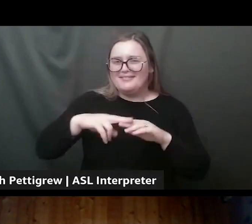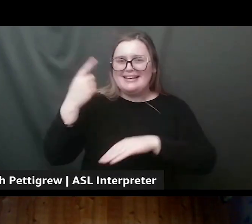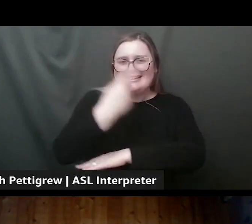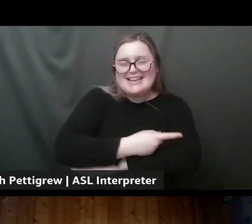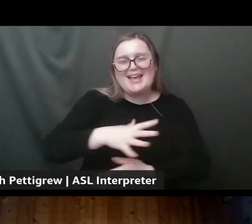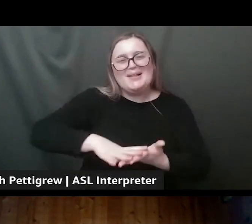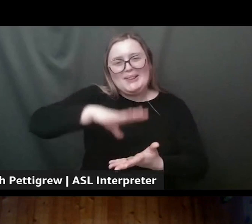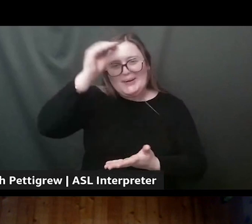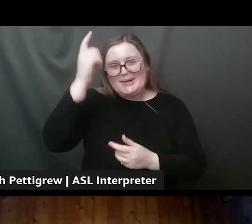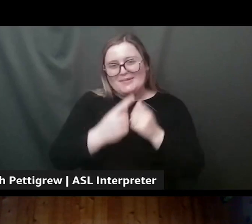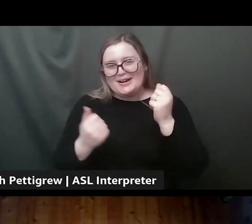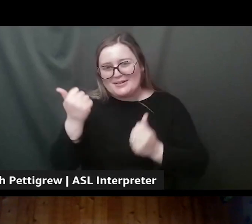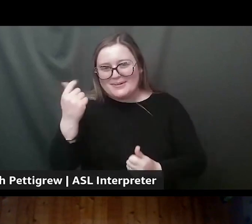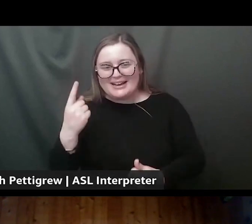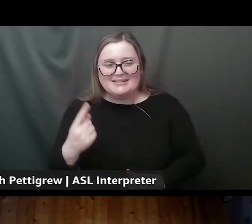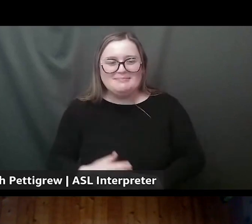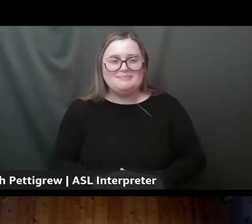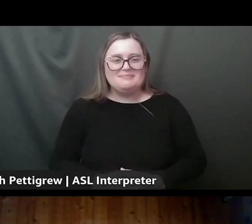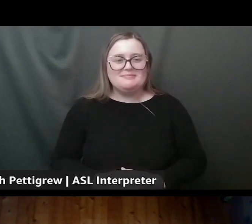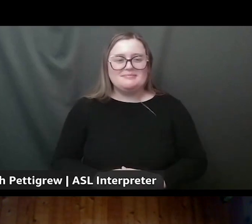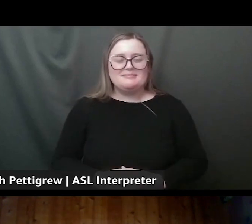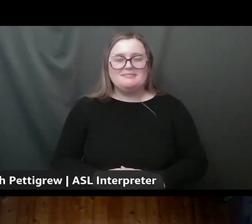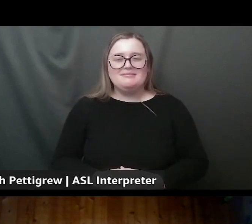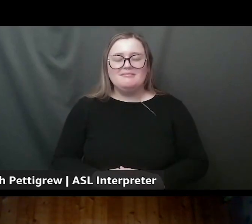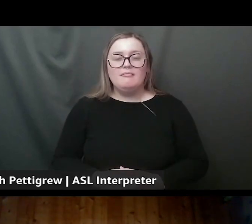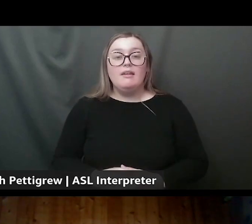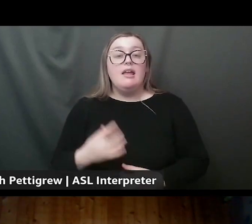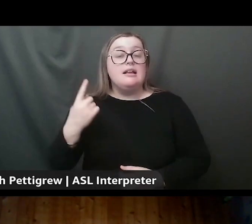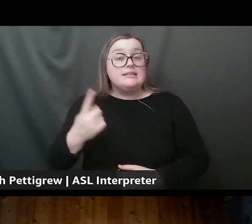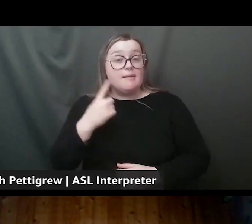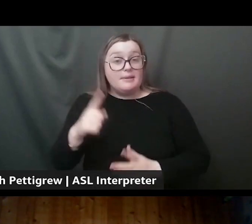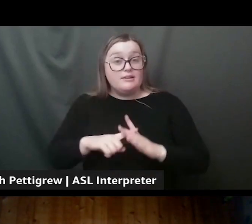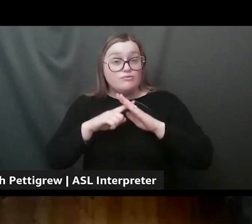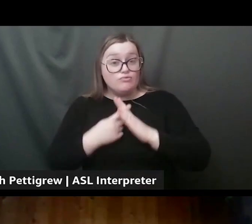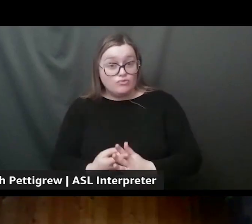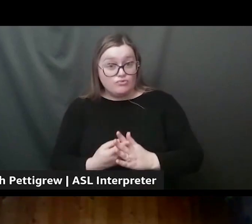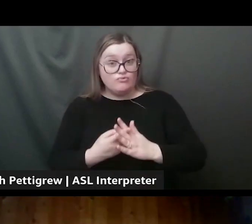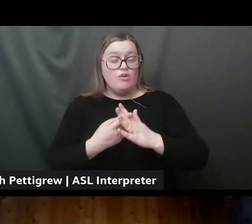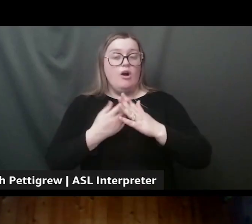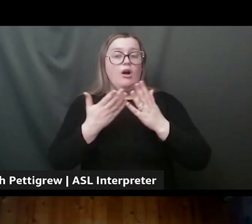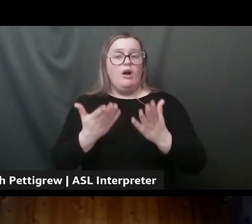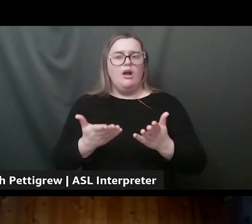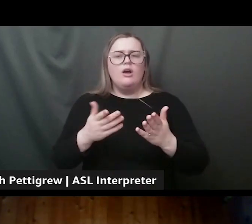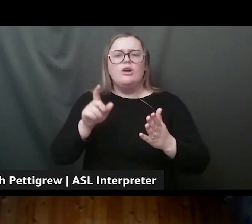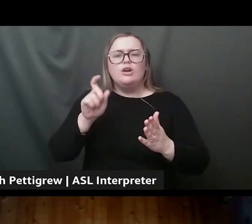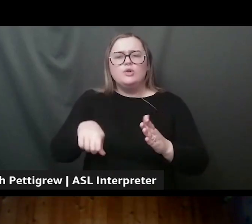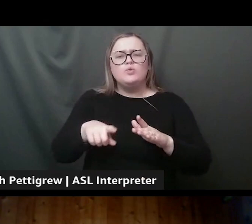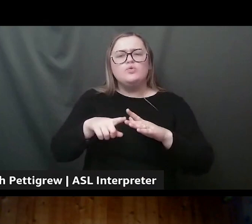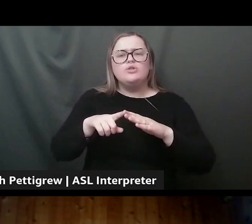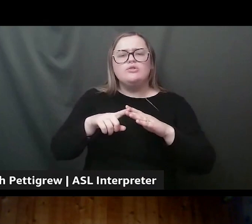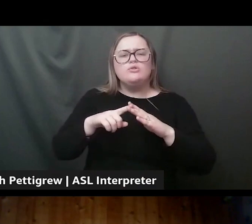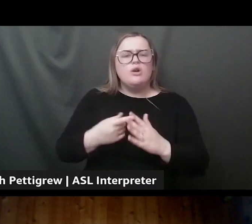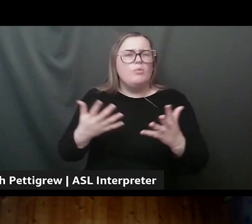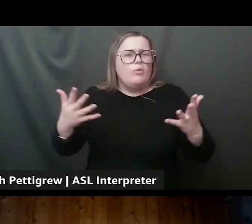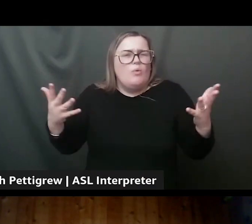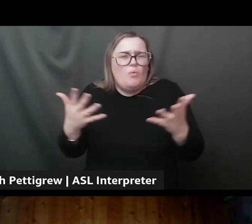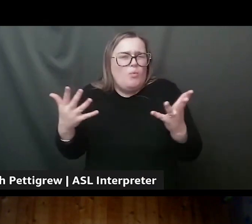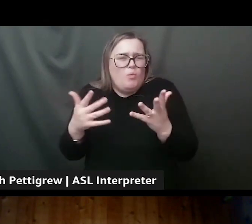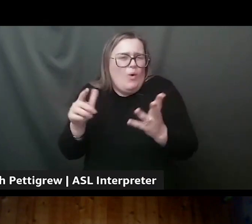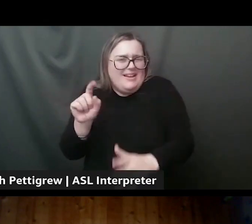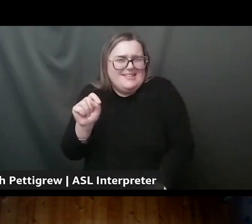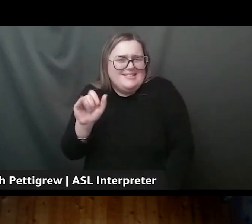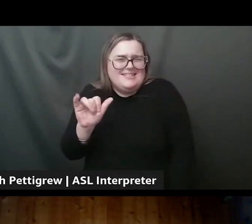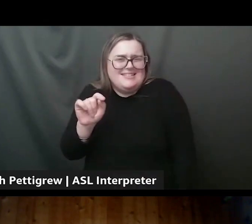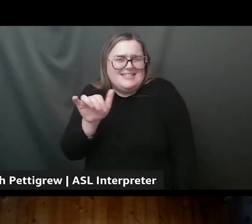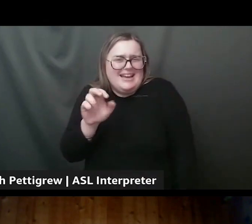us here. So I think to start out with, we should start with maybe what is Titan before we get into